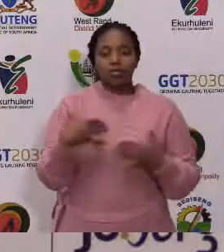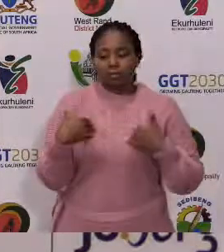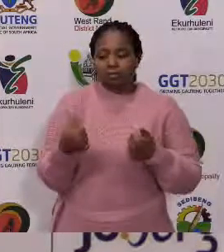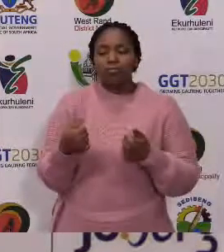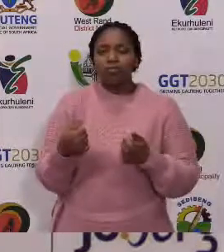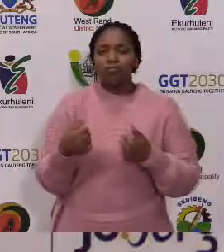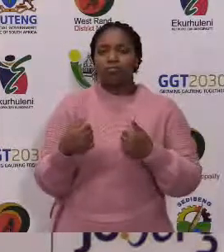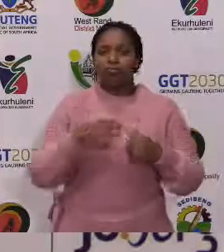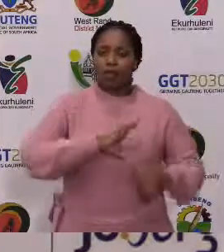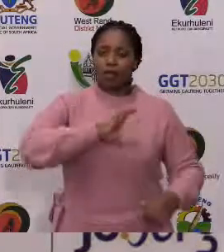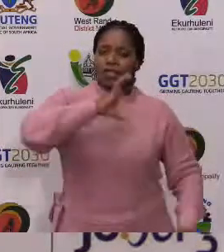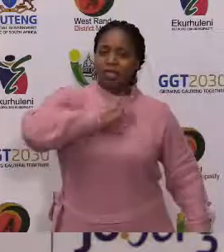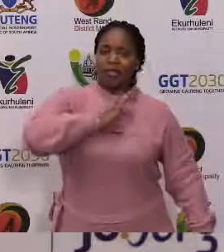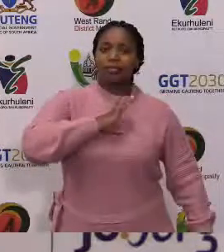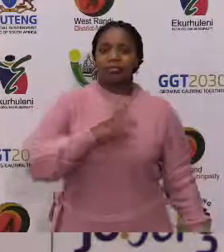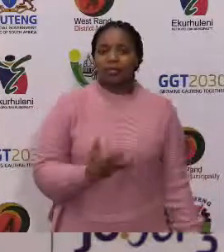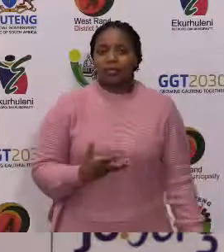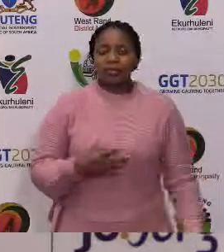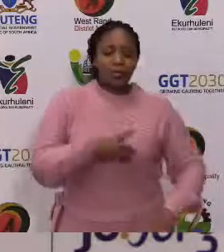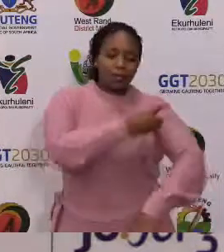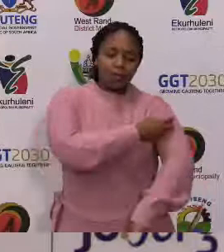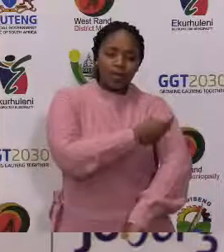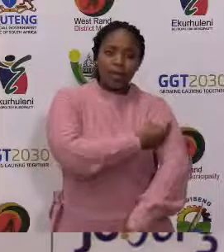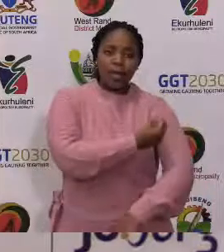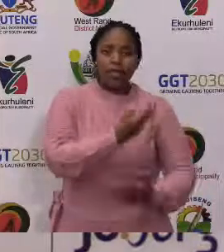that we're wanting, then that victory we will achieve.